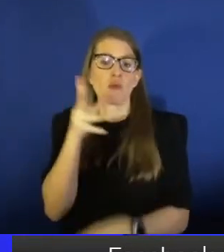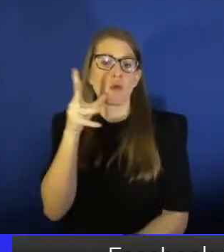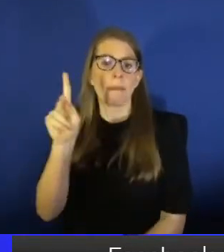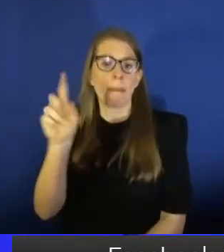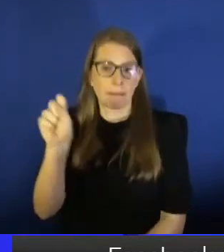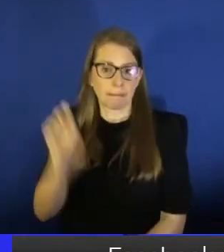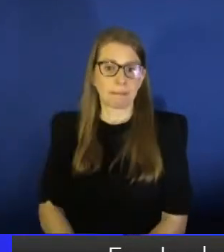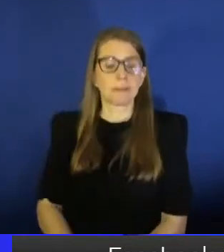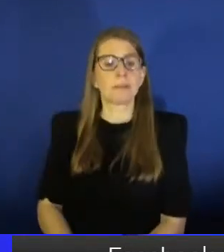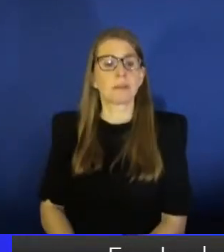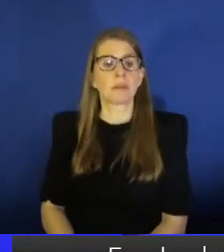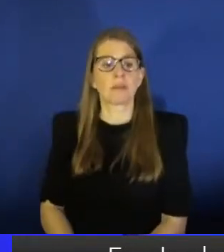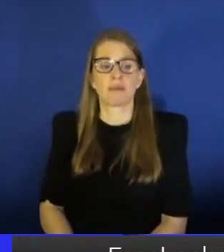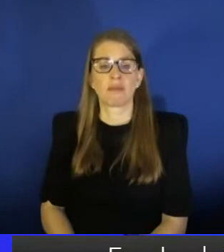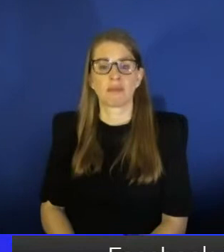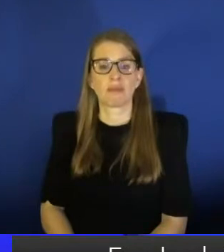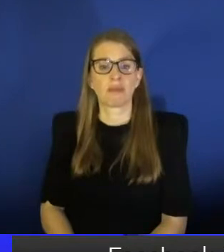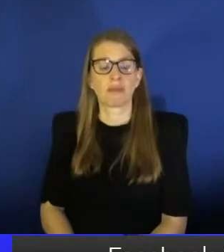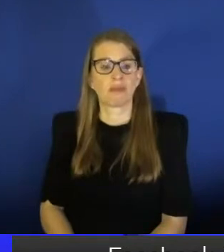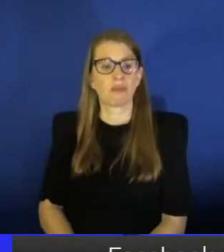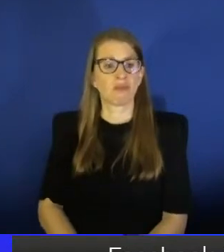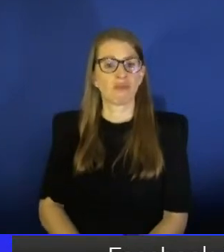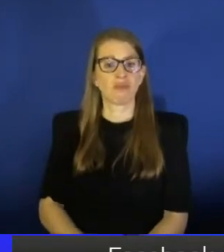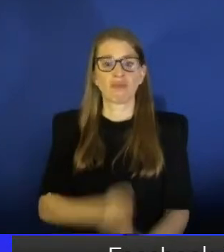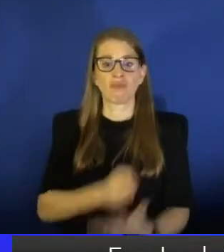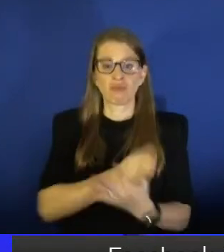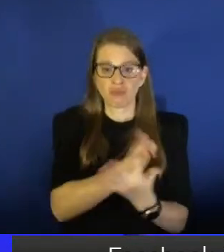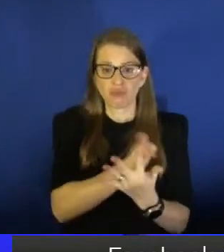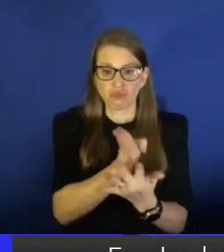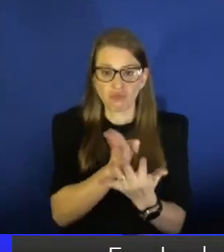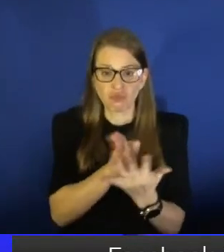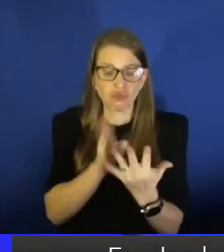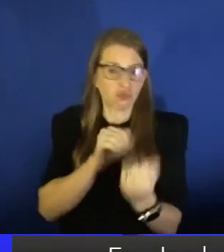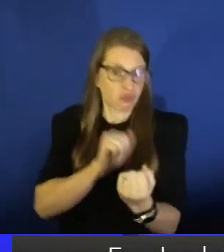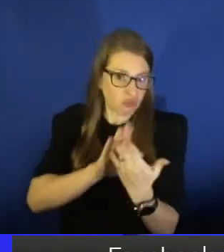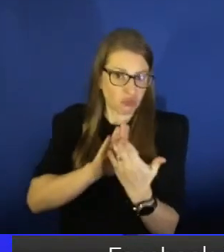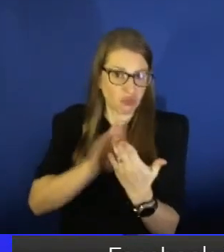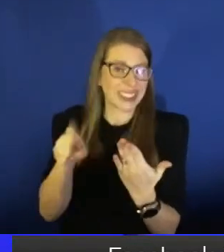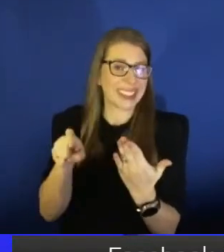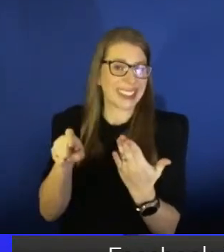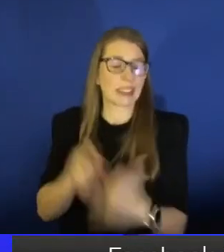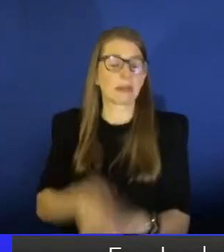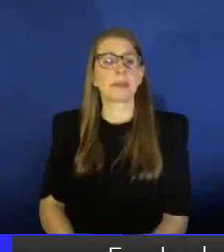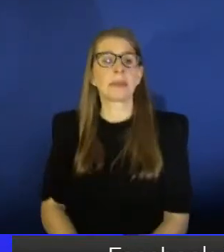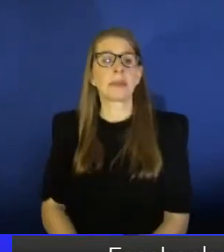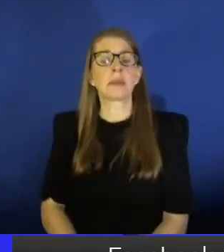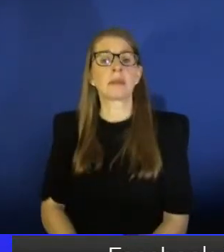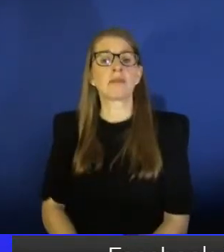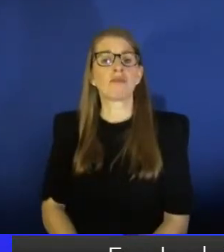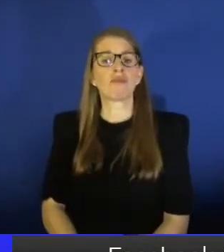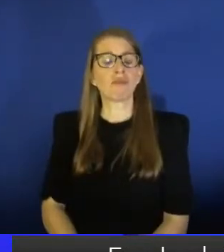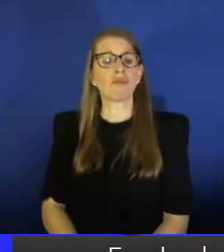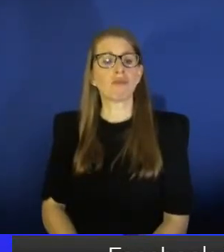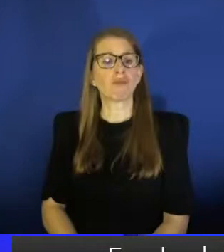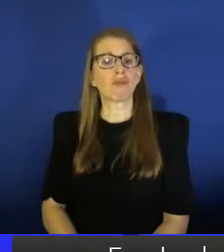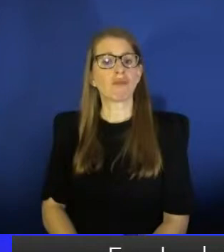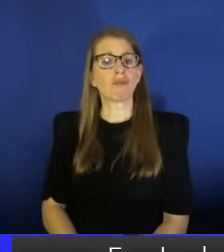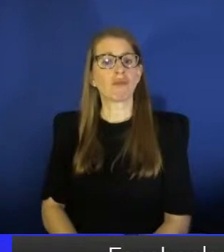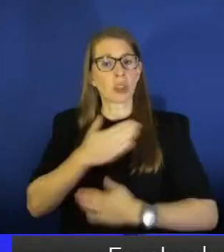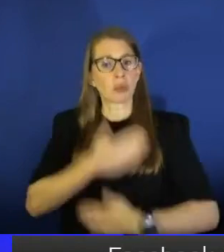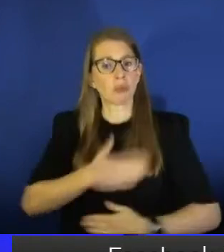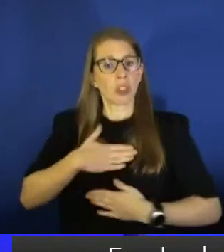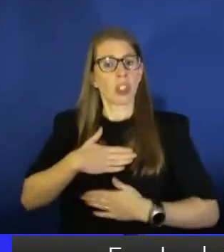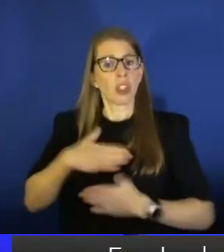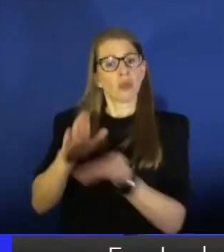take a multidisciplinary, multi-sector approach. And so we're very pleased, that the School of Nursing is a partner with us